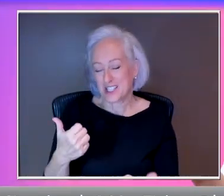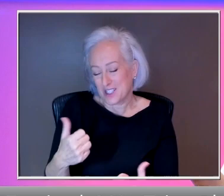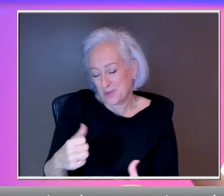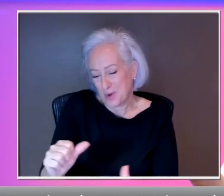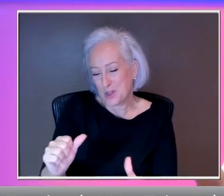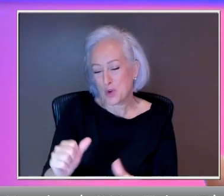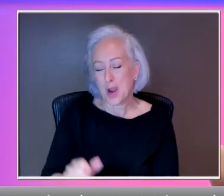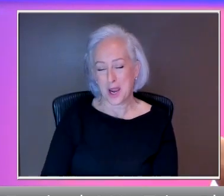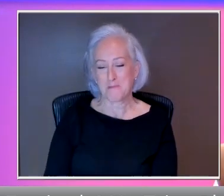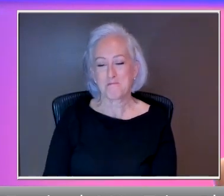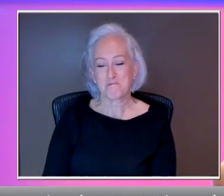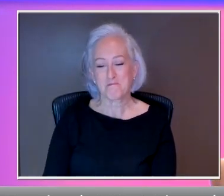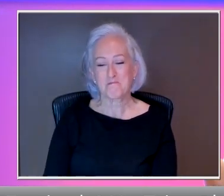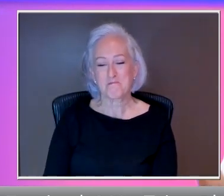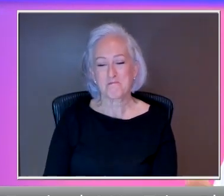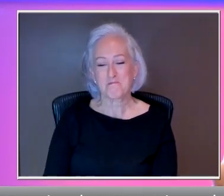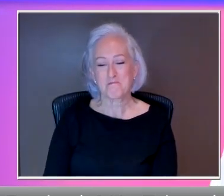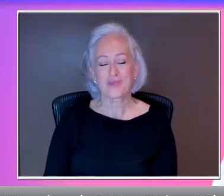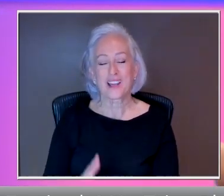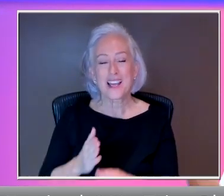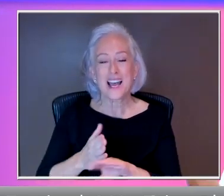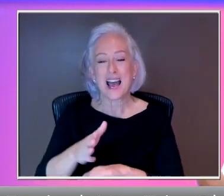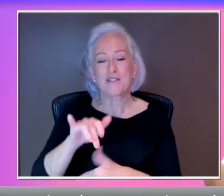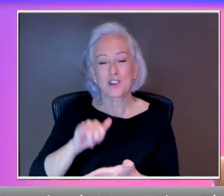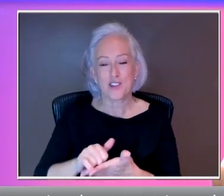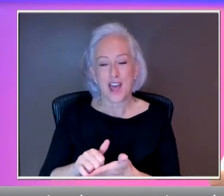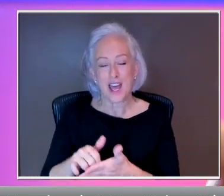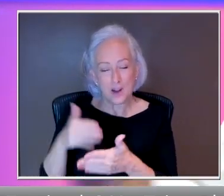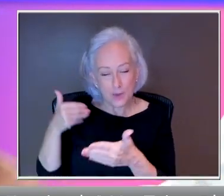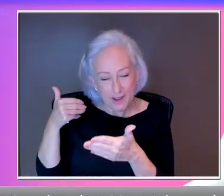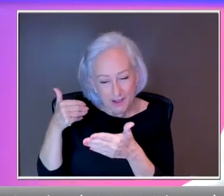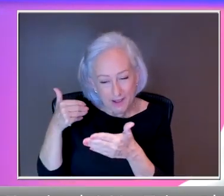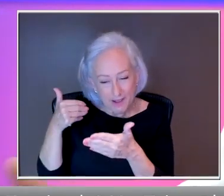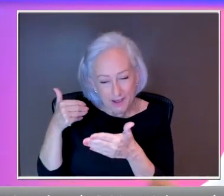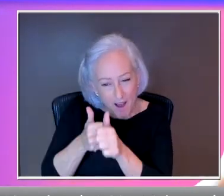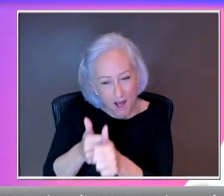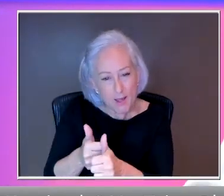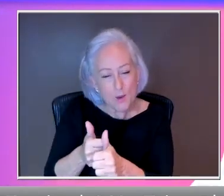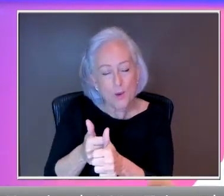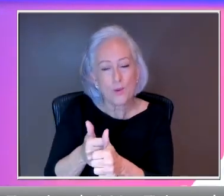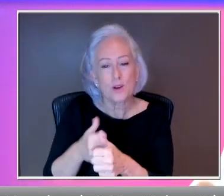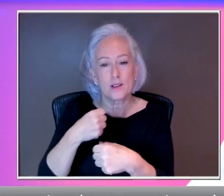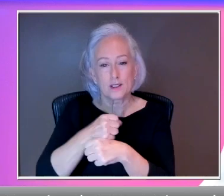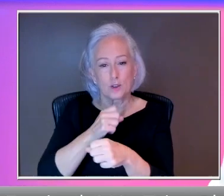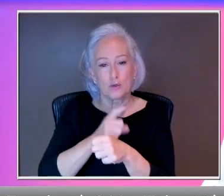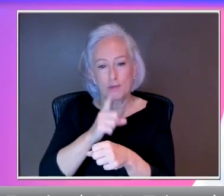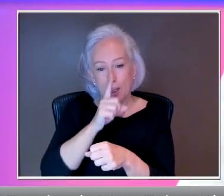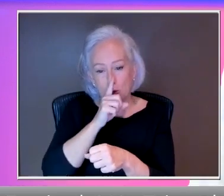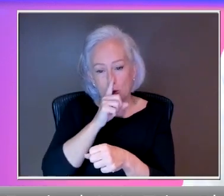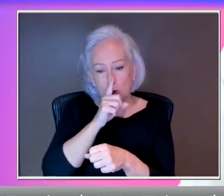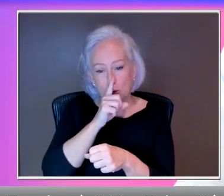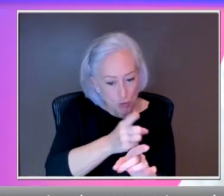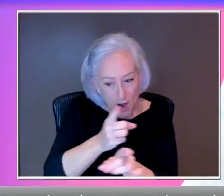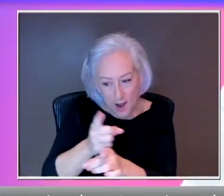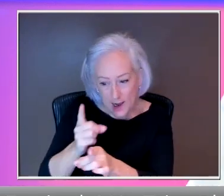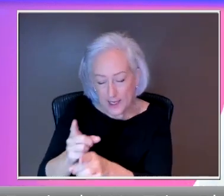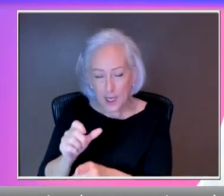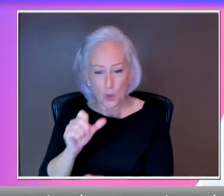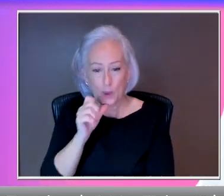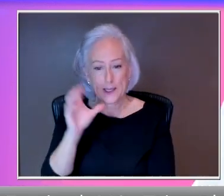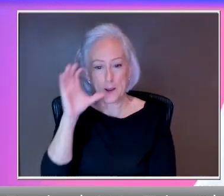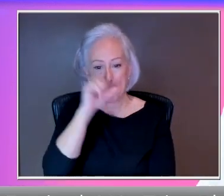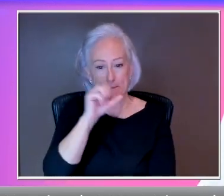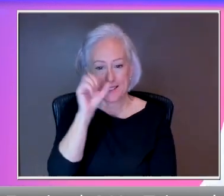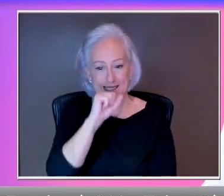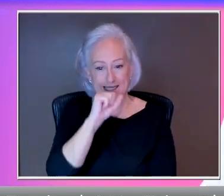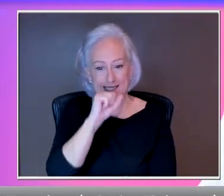after that, there's a close follow-up to just make sure that we got things right and that we didn't miss anything. And we always try to do that for